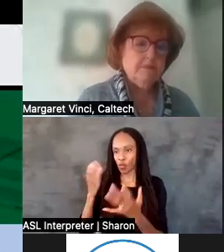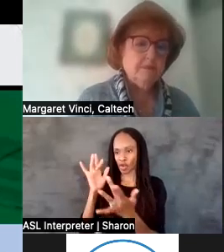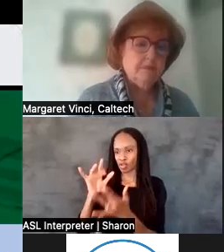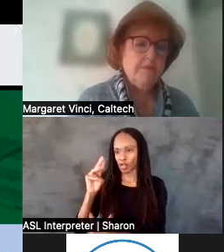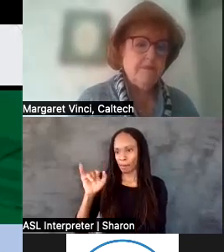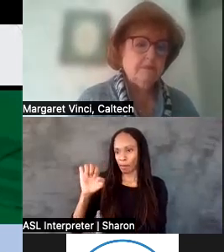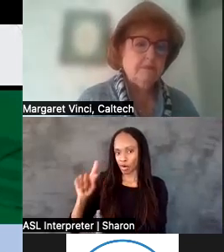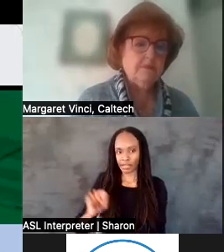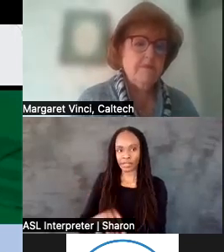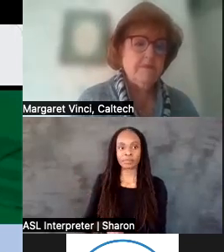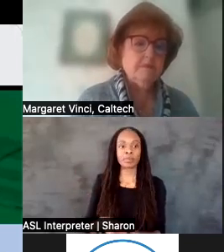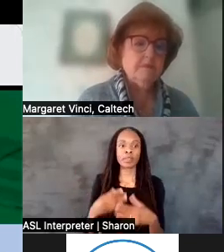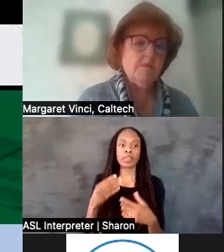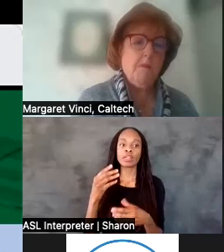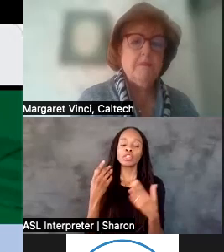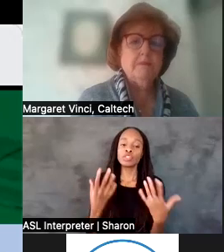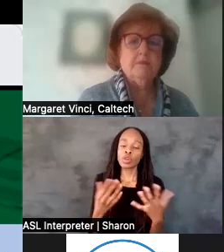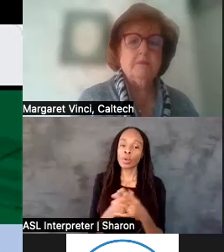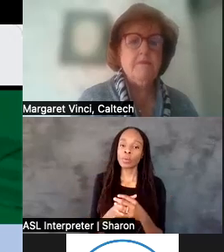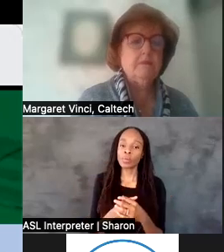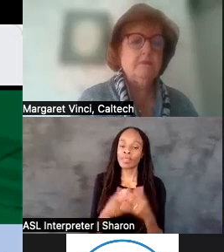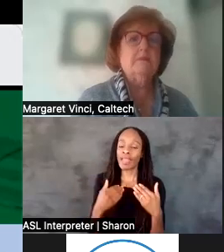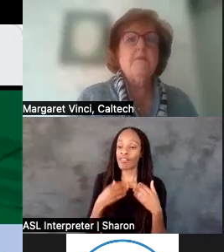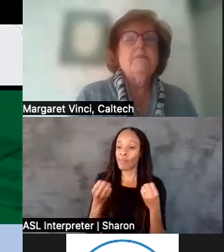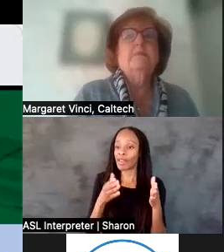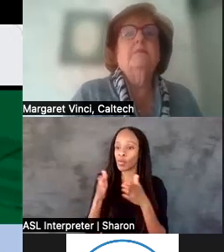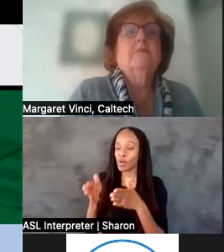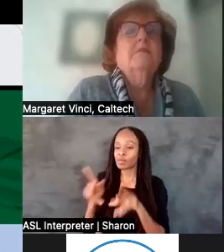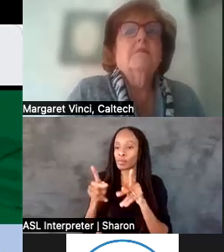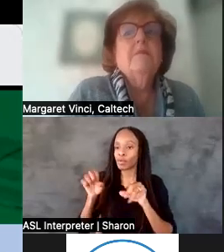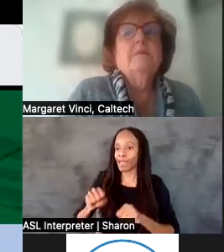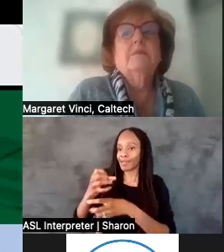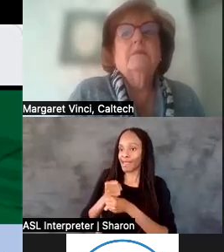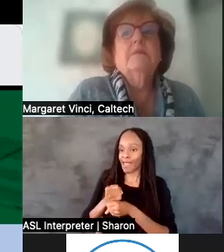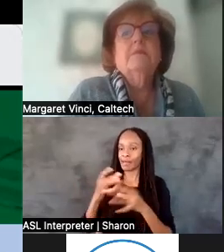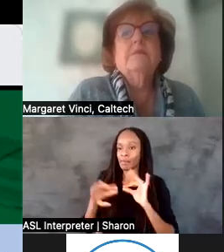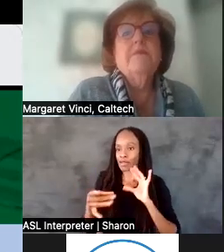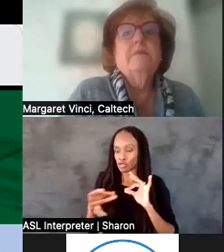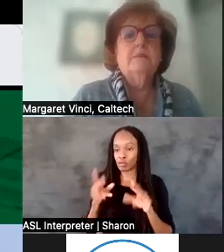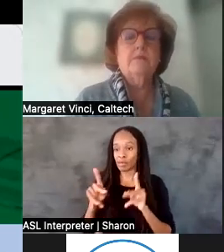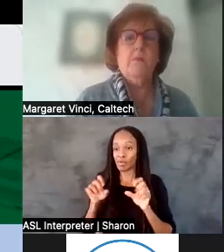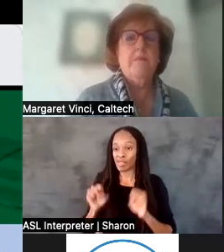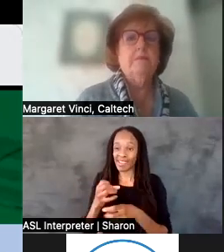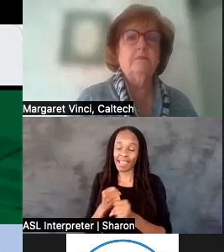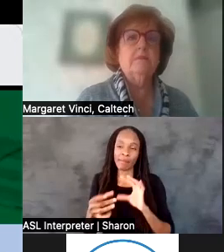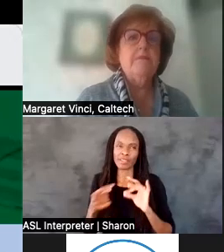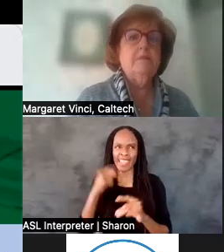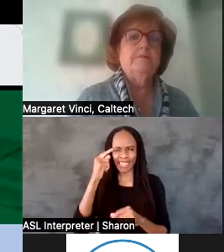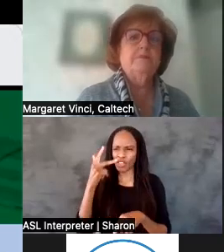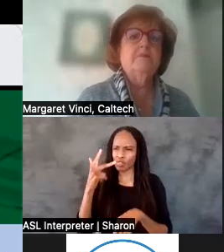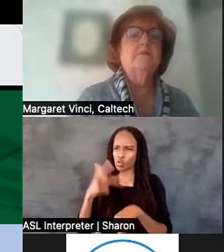possible that with the various ways that people get messages, that people could get a message up to, I think, 3